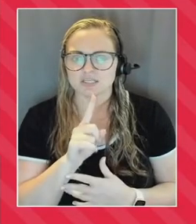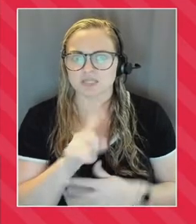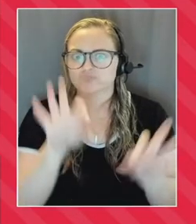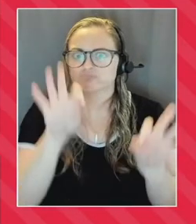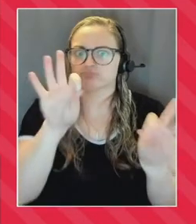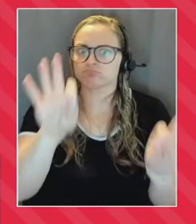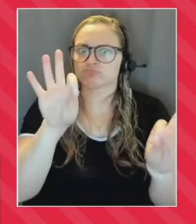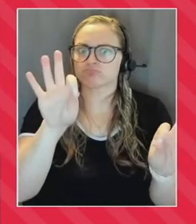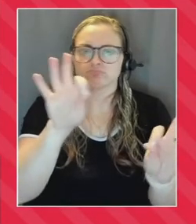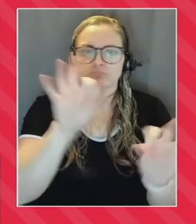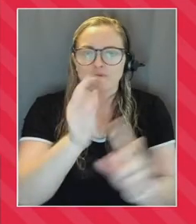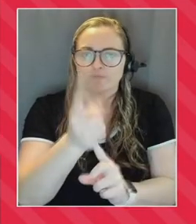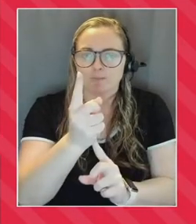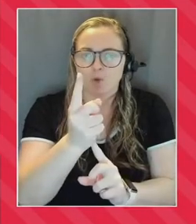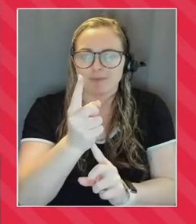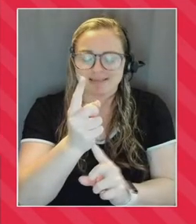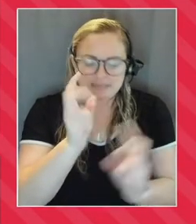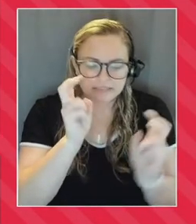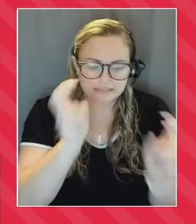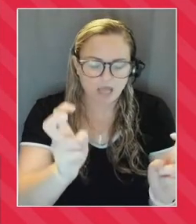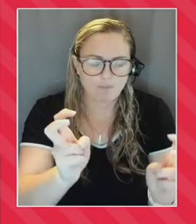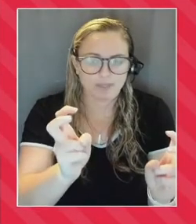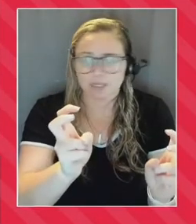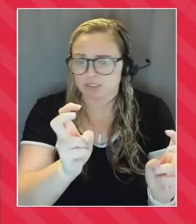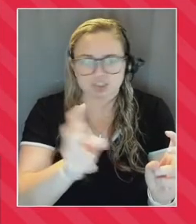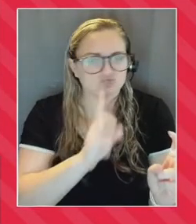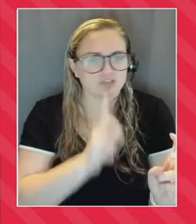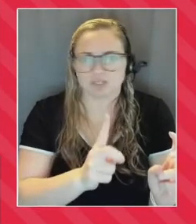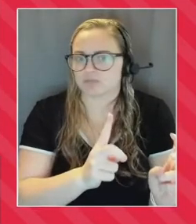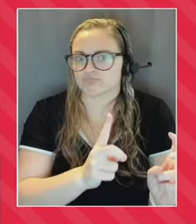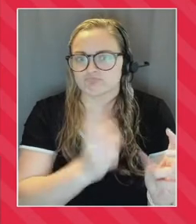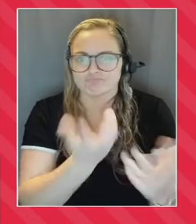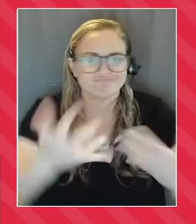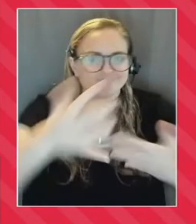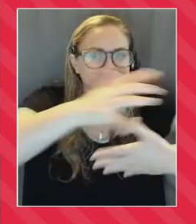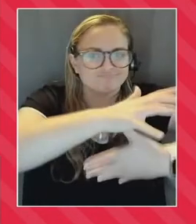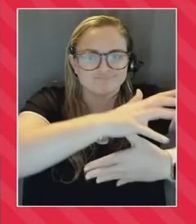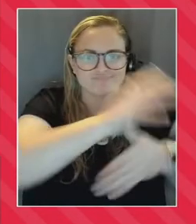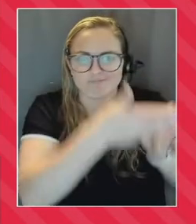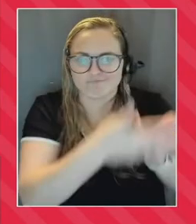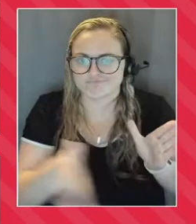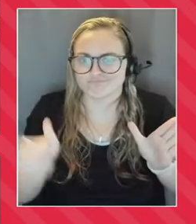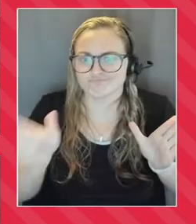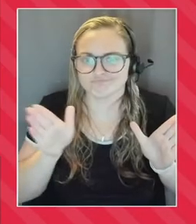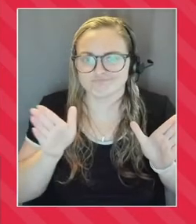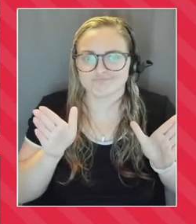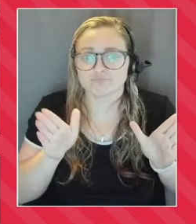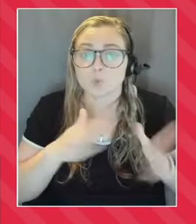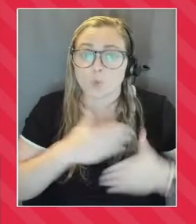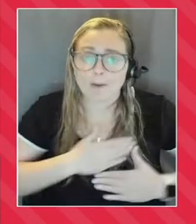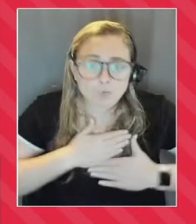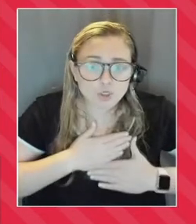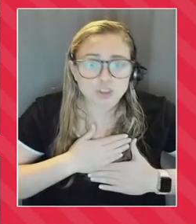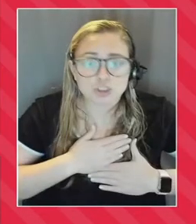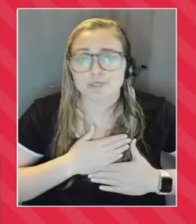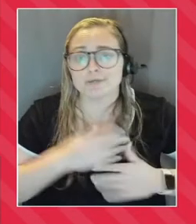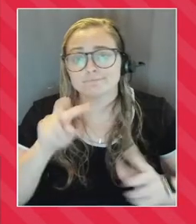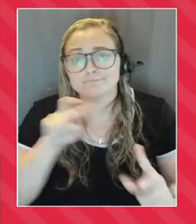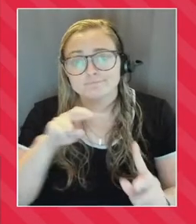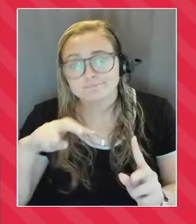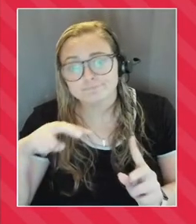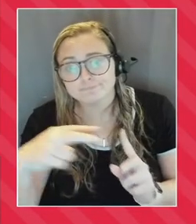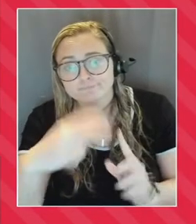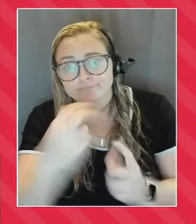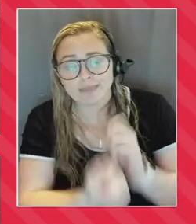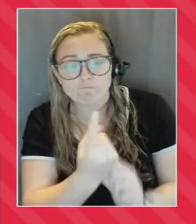this topic is really at the forefront across sectors. And I appreciate all the perspectives everyone has